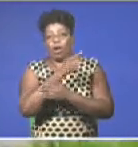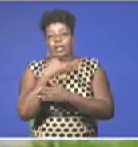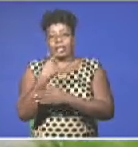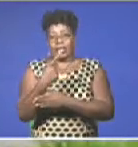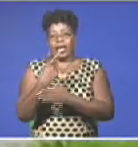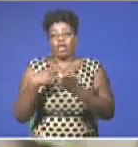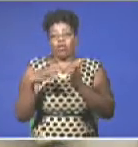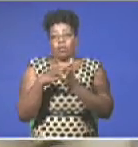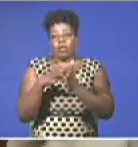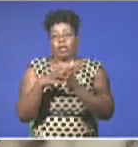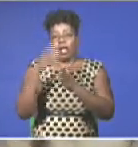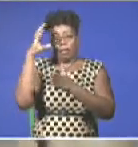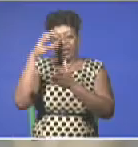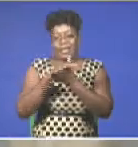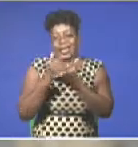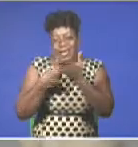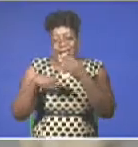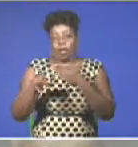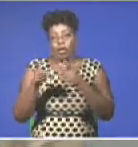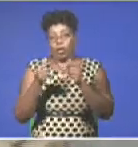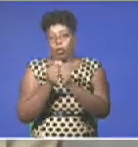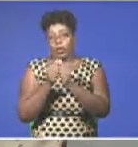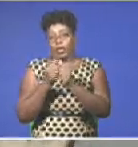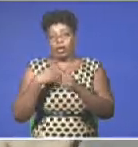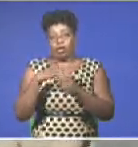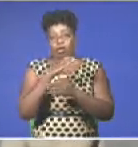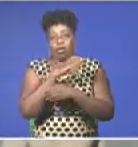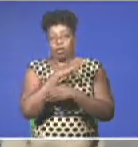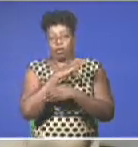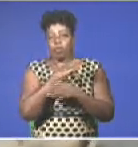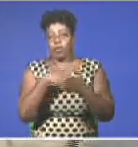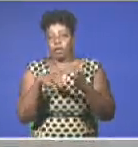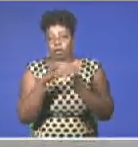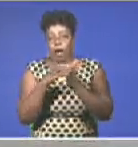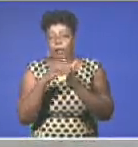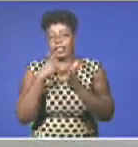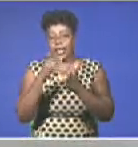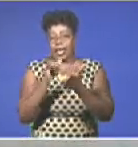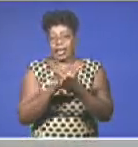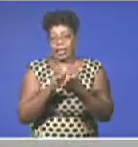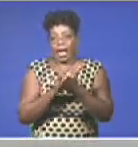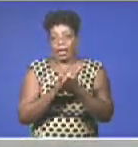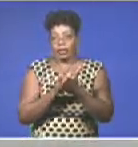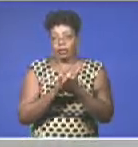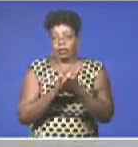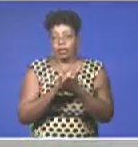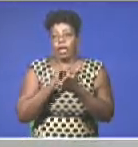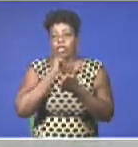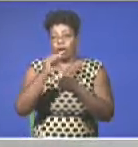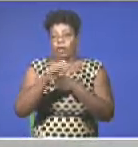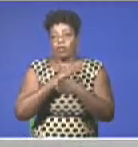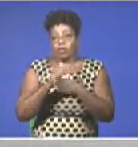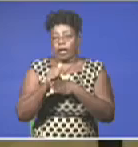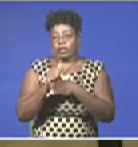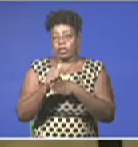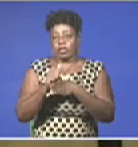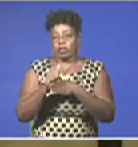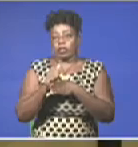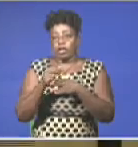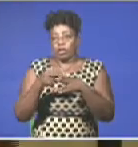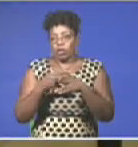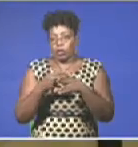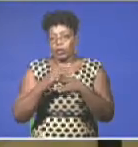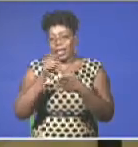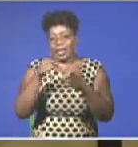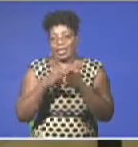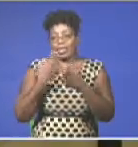away with crime, and having stood on both sides of a capital punishment argument, he personally feels it will not be practiced anytime soon. I think this